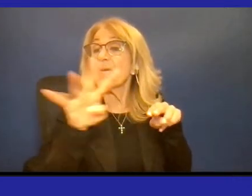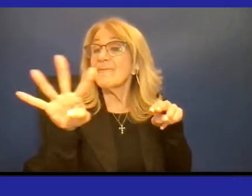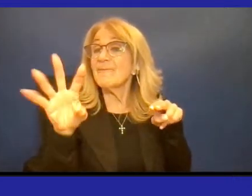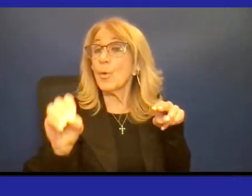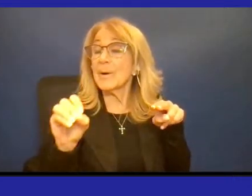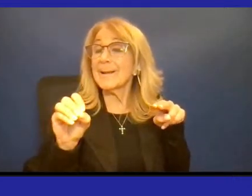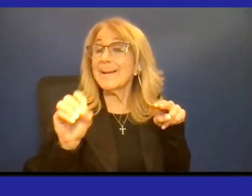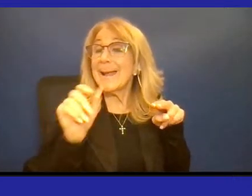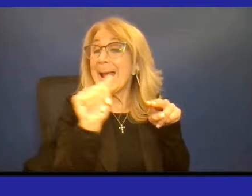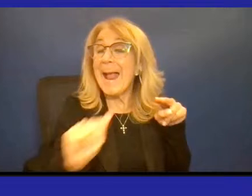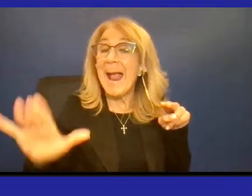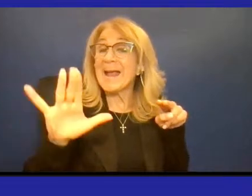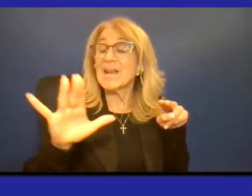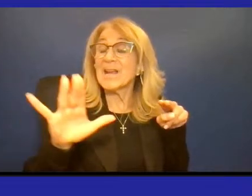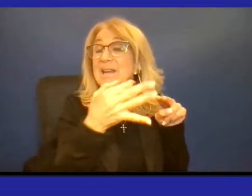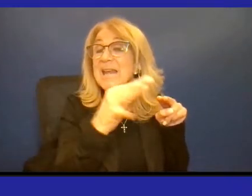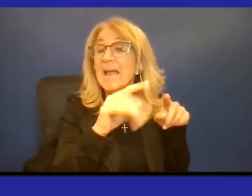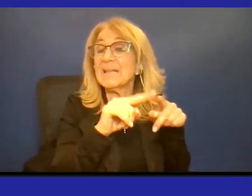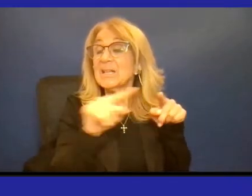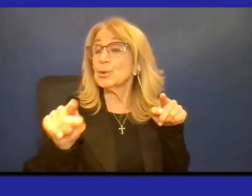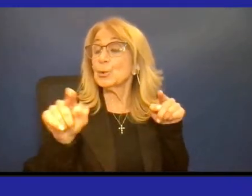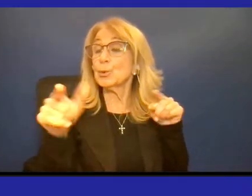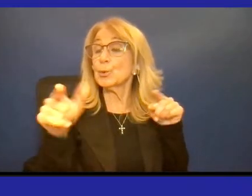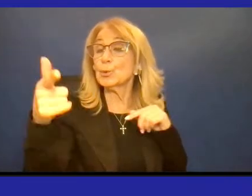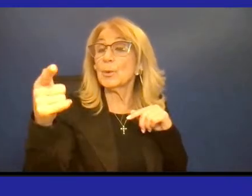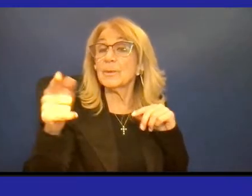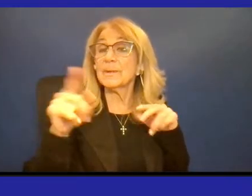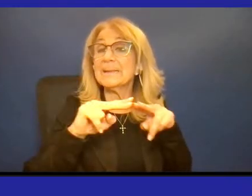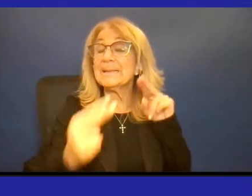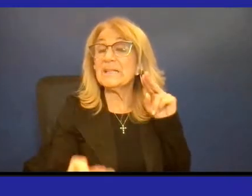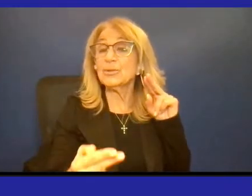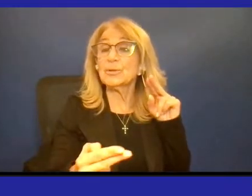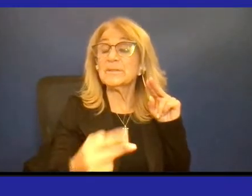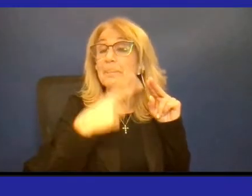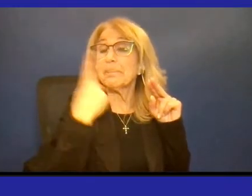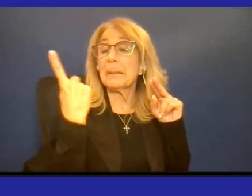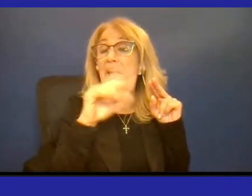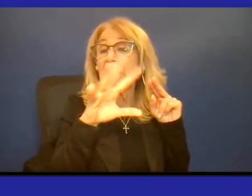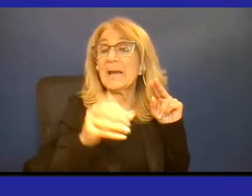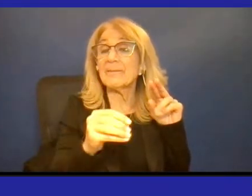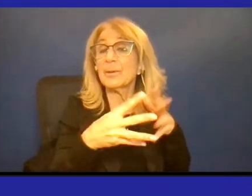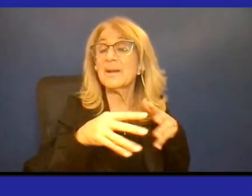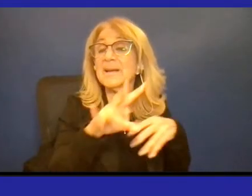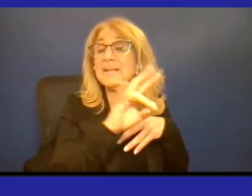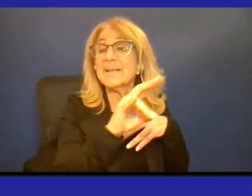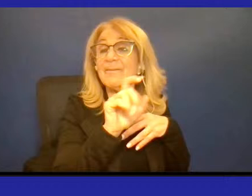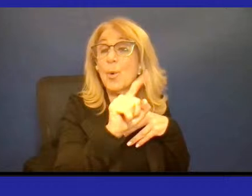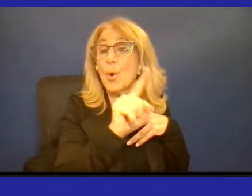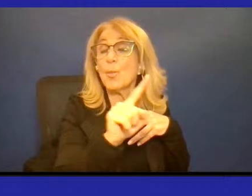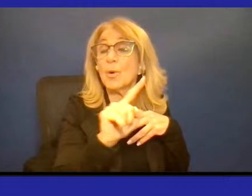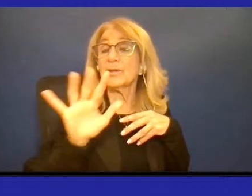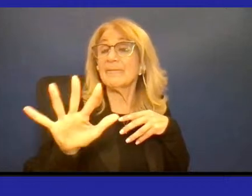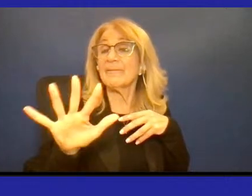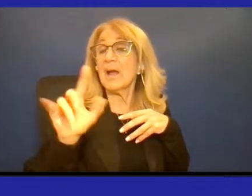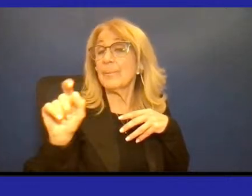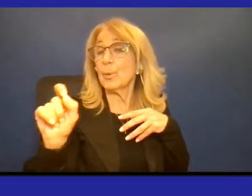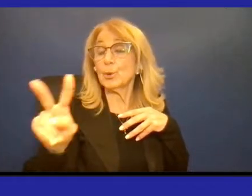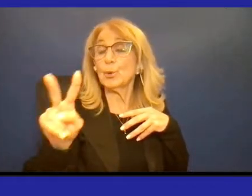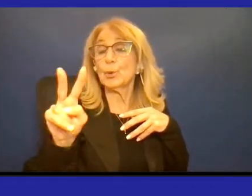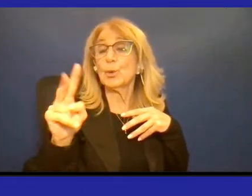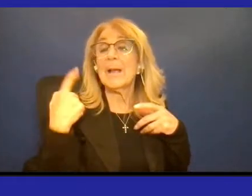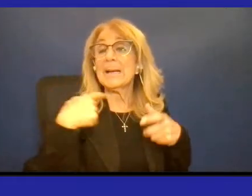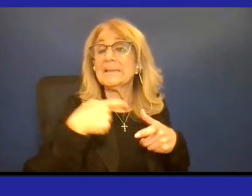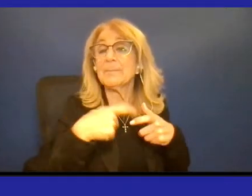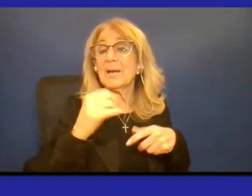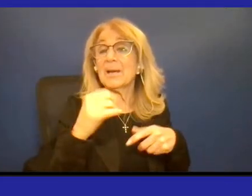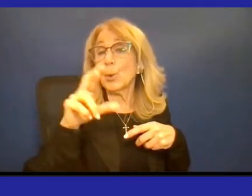to 21, but a decrease in Black or African American from 7.1 to 5.2, Hispanic or Latino